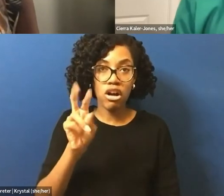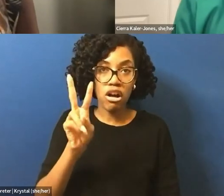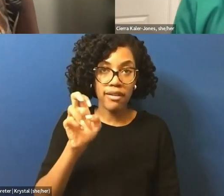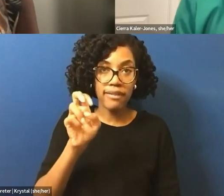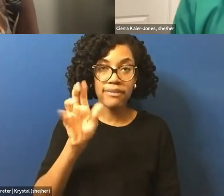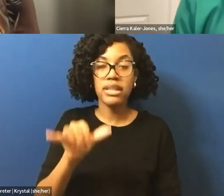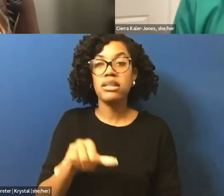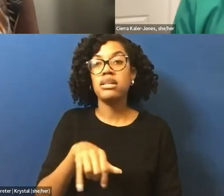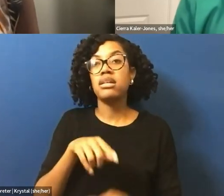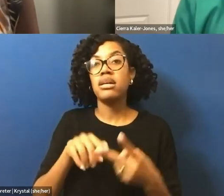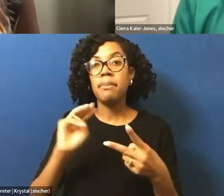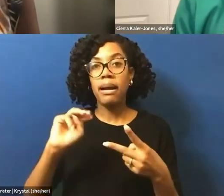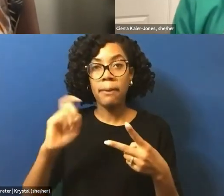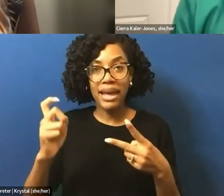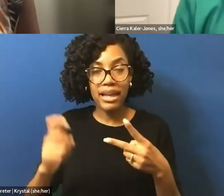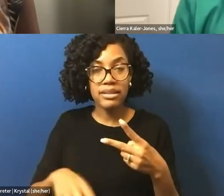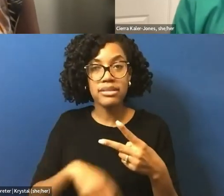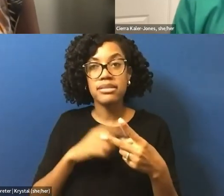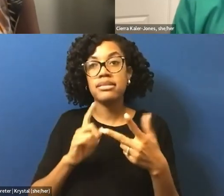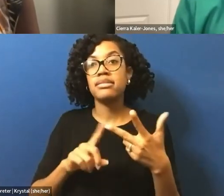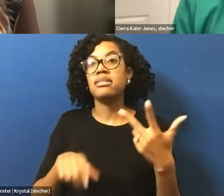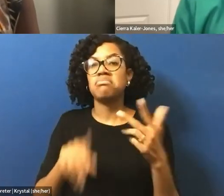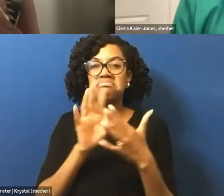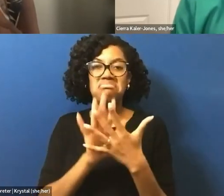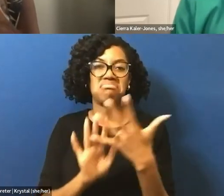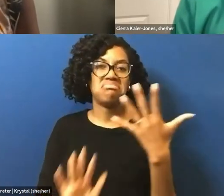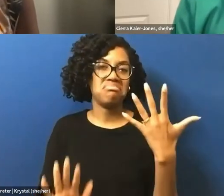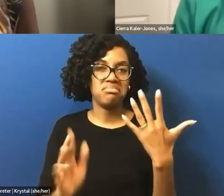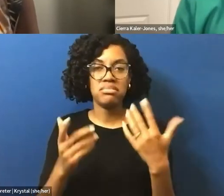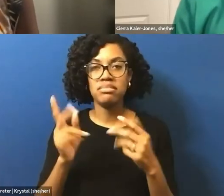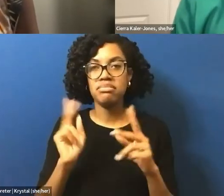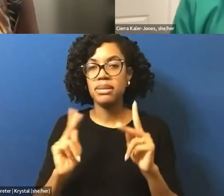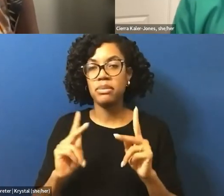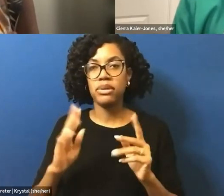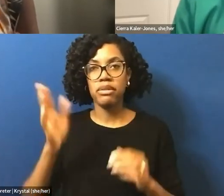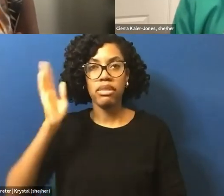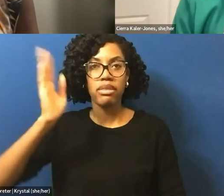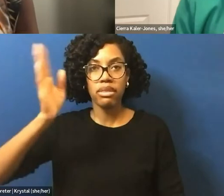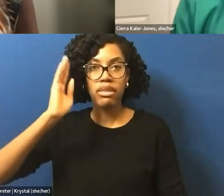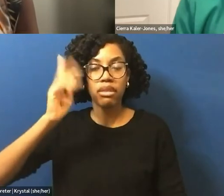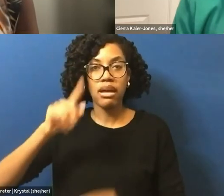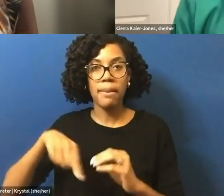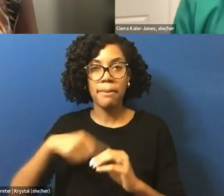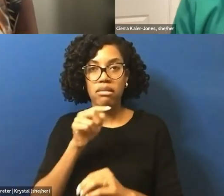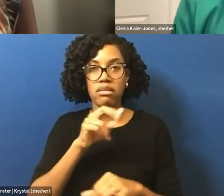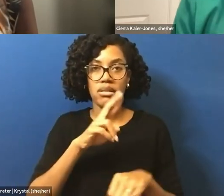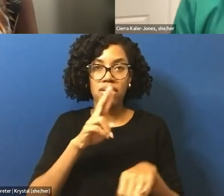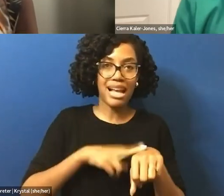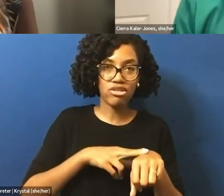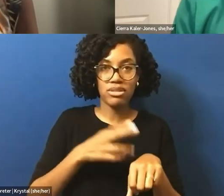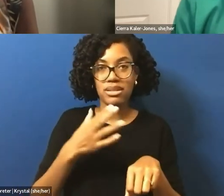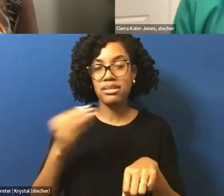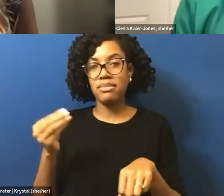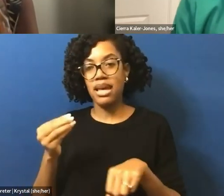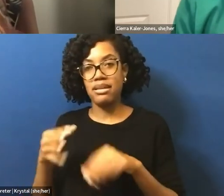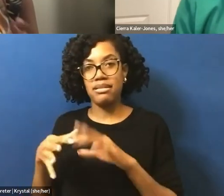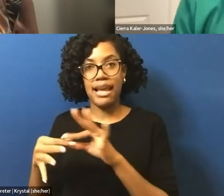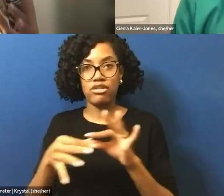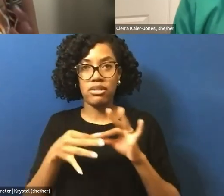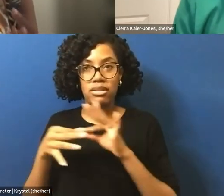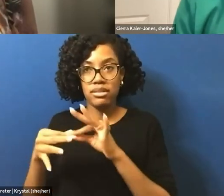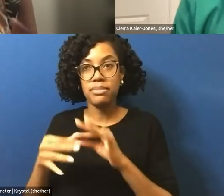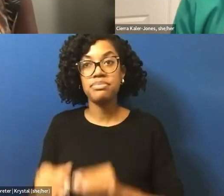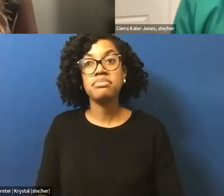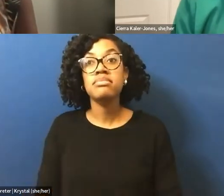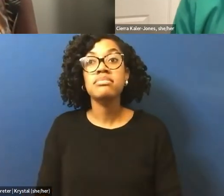like I told you about, right? And so I think Moore really was a central architect of what we would